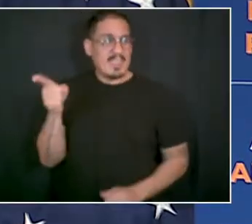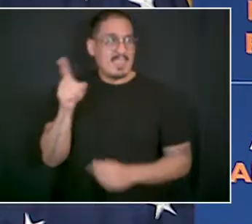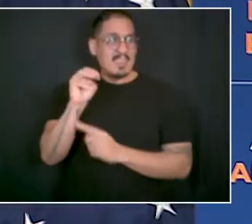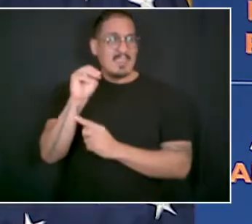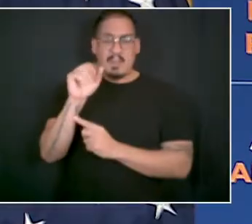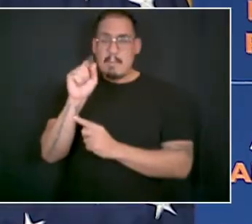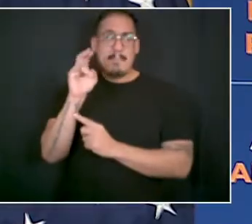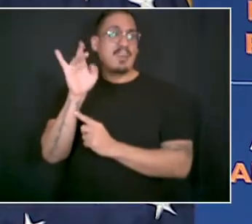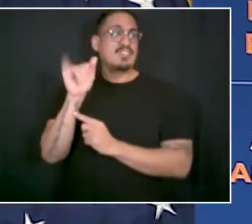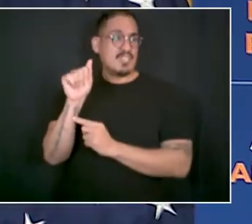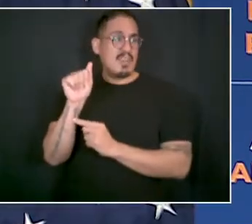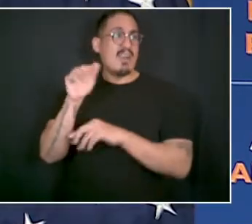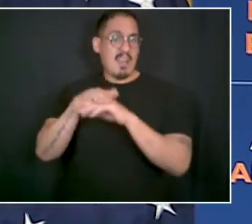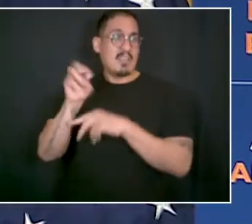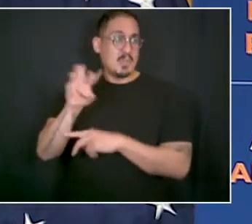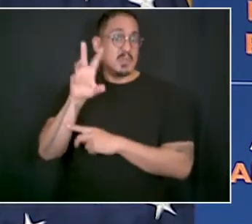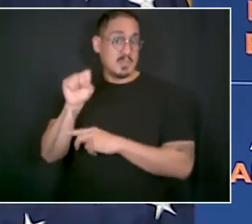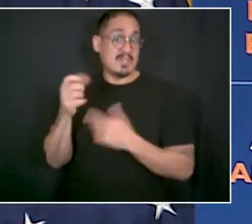just,